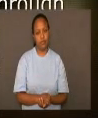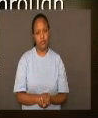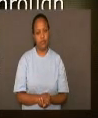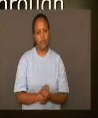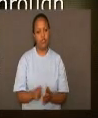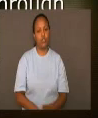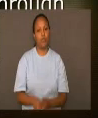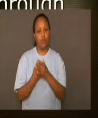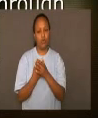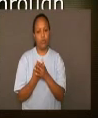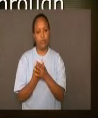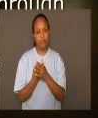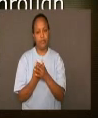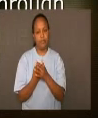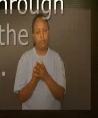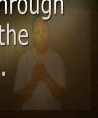Begin.